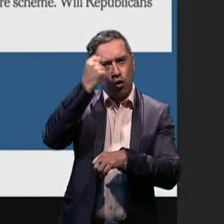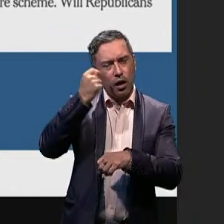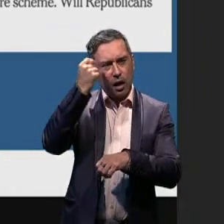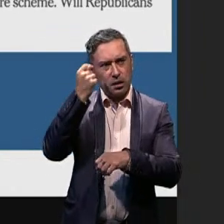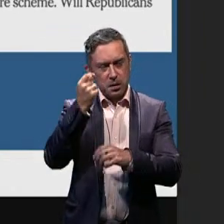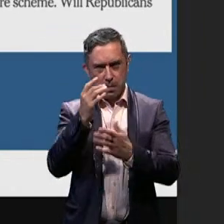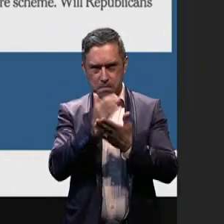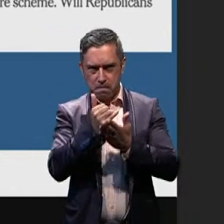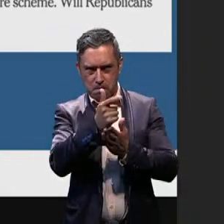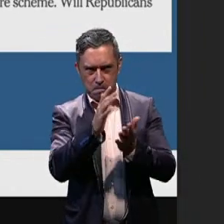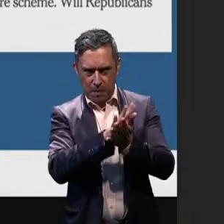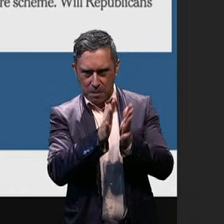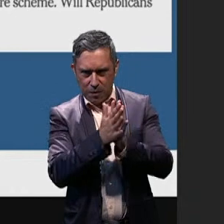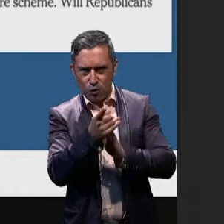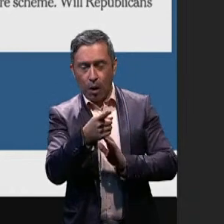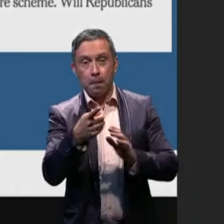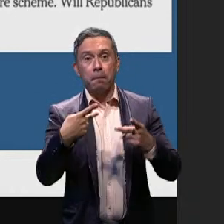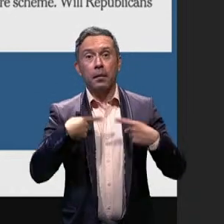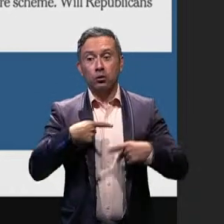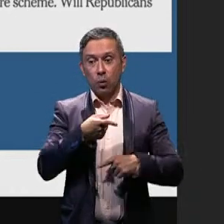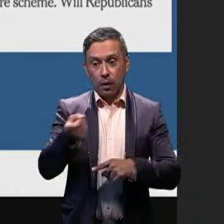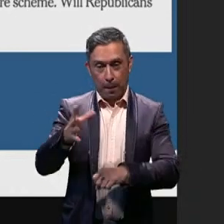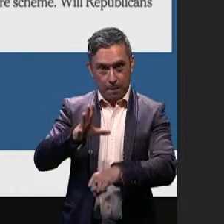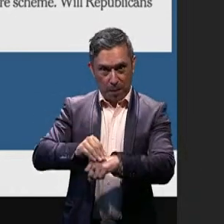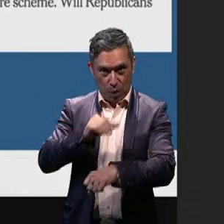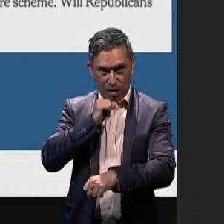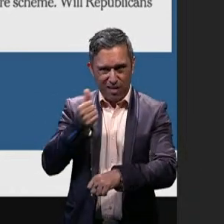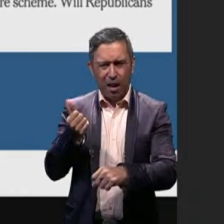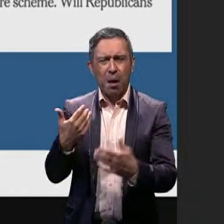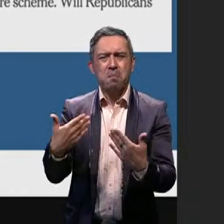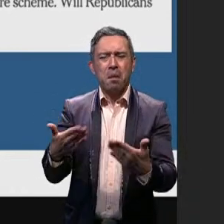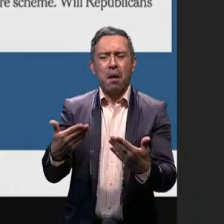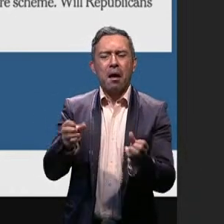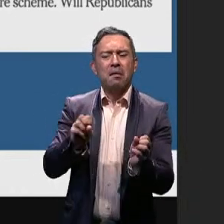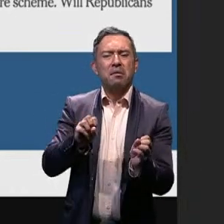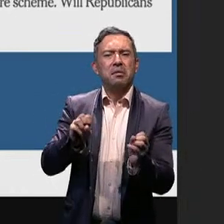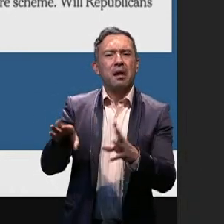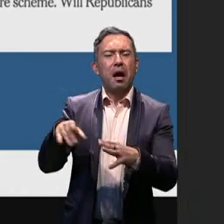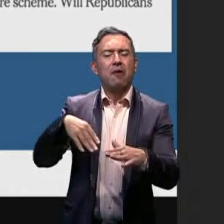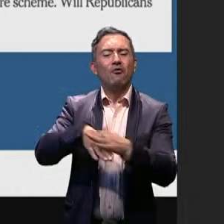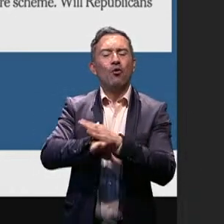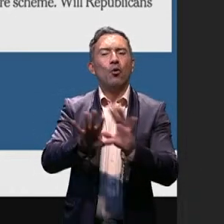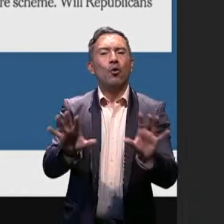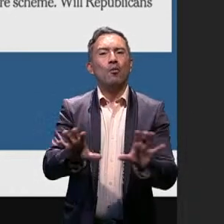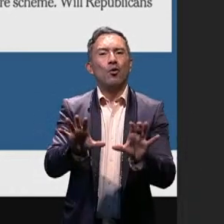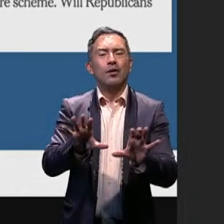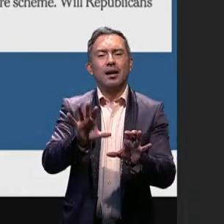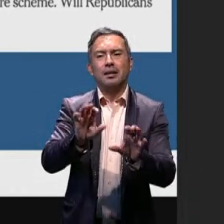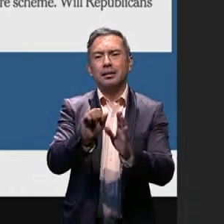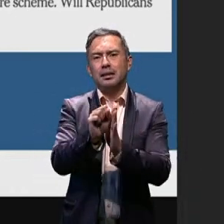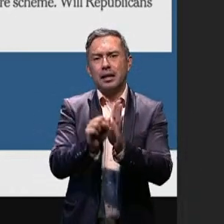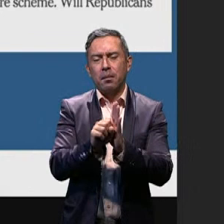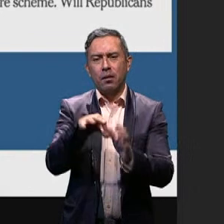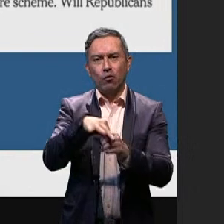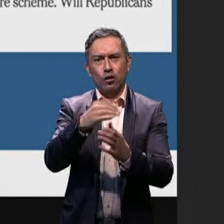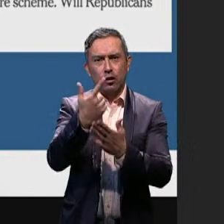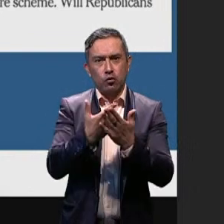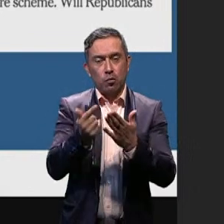voting systems. They put passwords and other things up on a screen at a